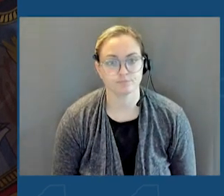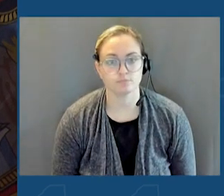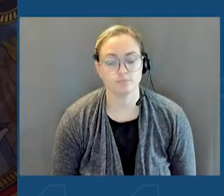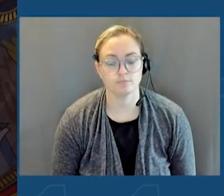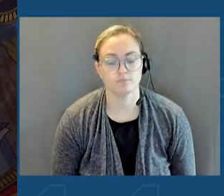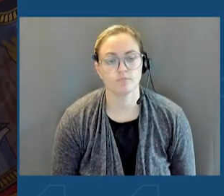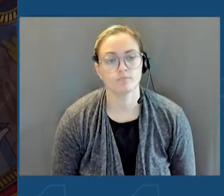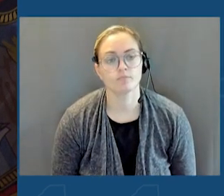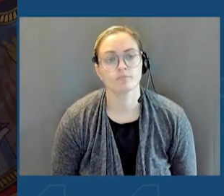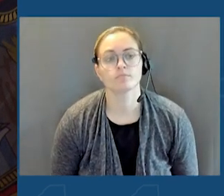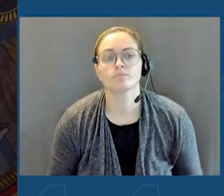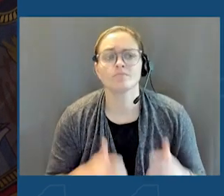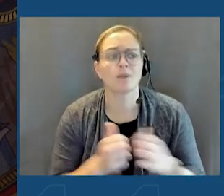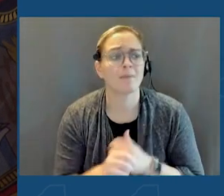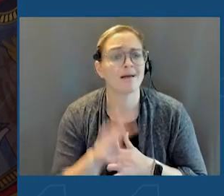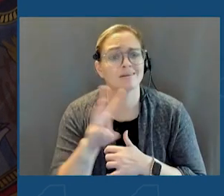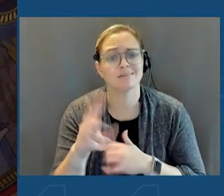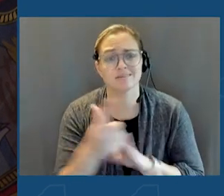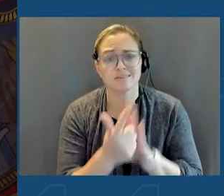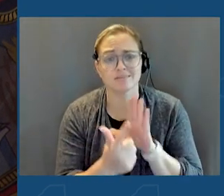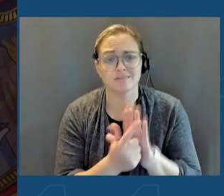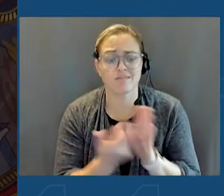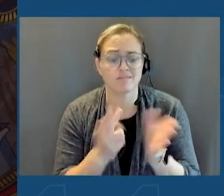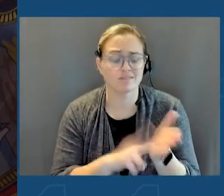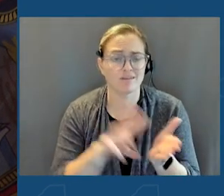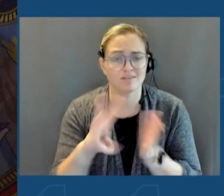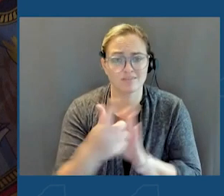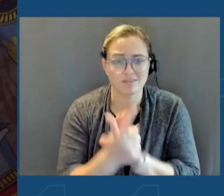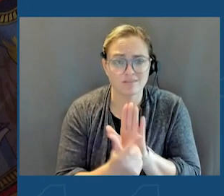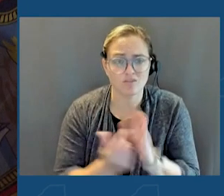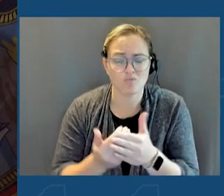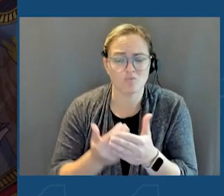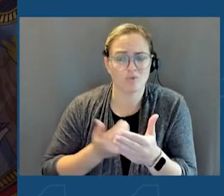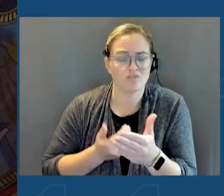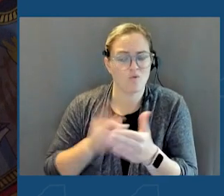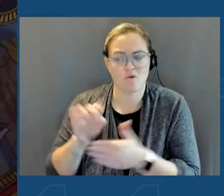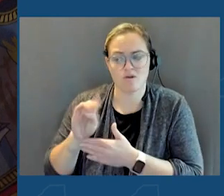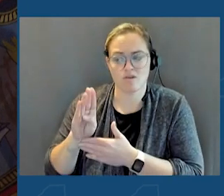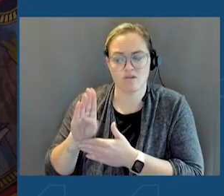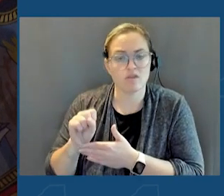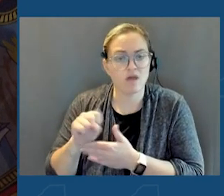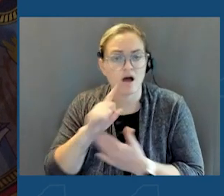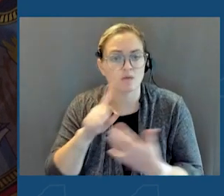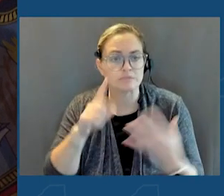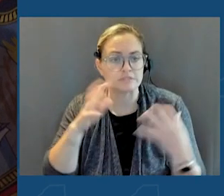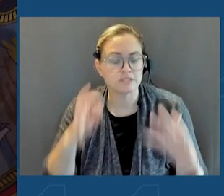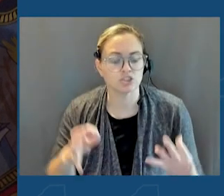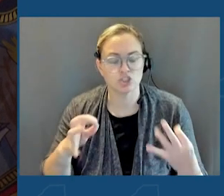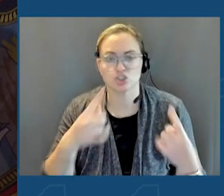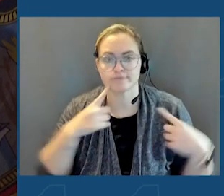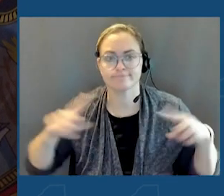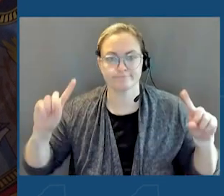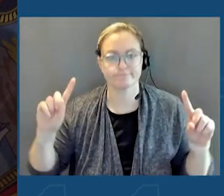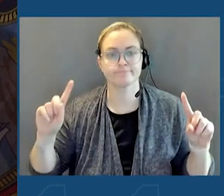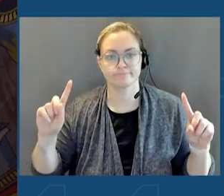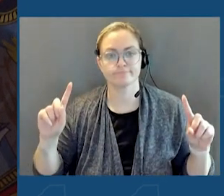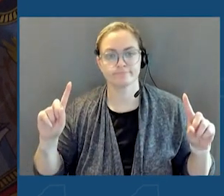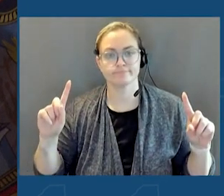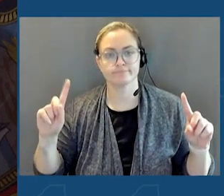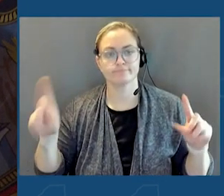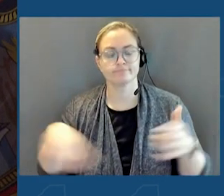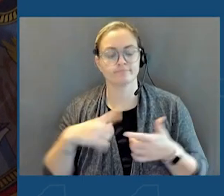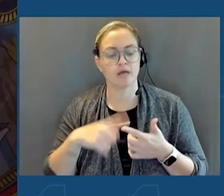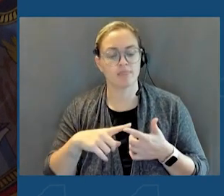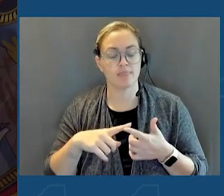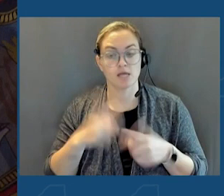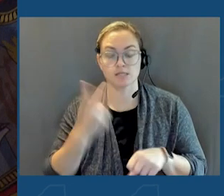We passed 6 laws and signed 6 laws, all before even the Dobbs decision was rendered. And then since then, we've doubled